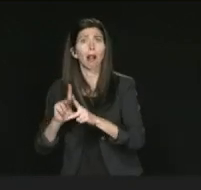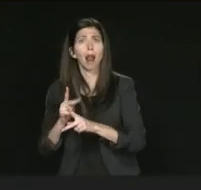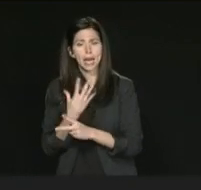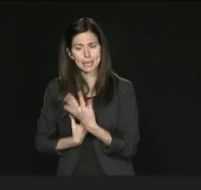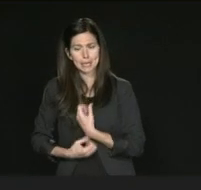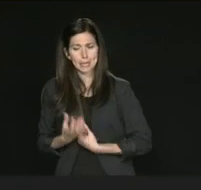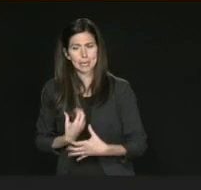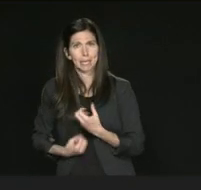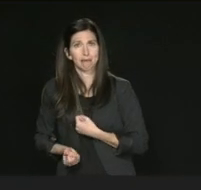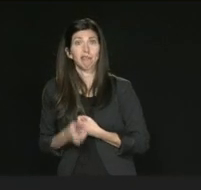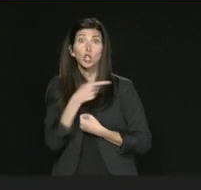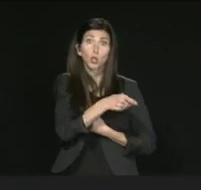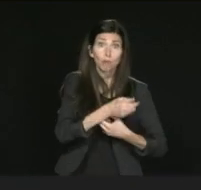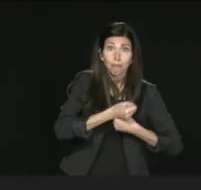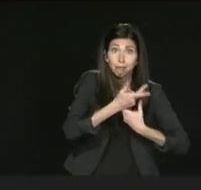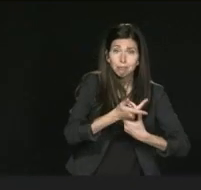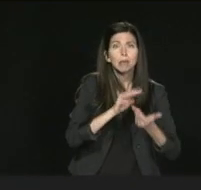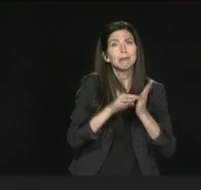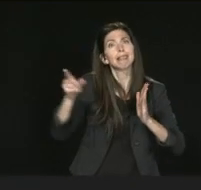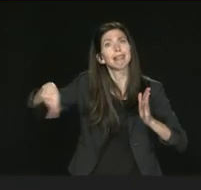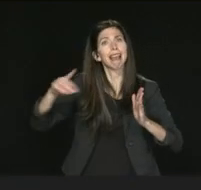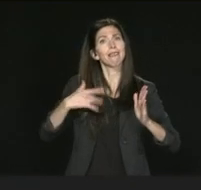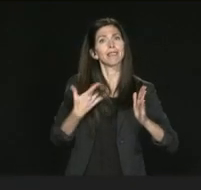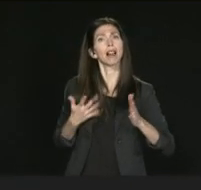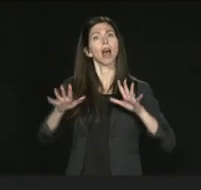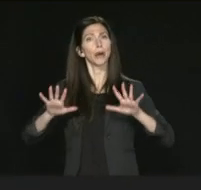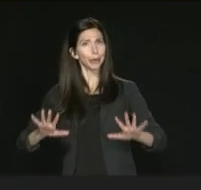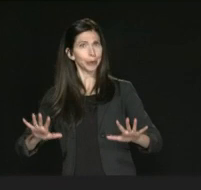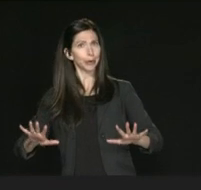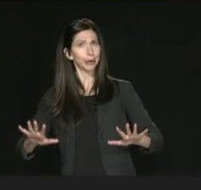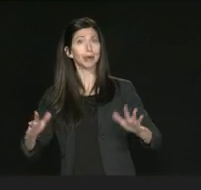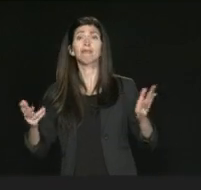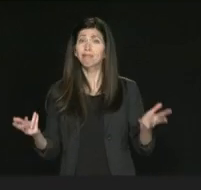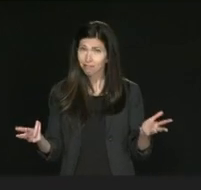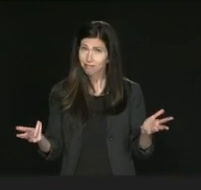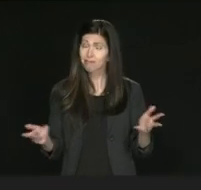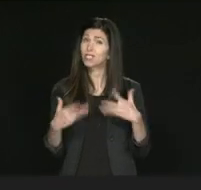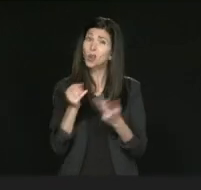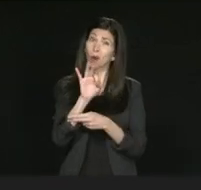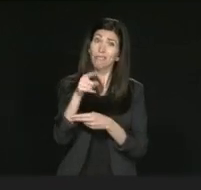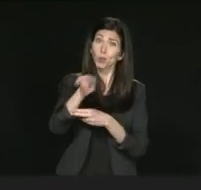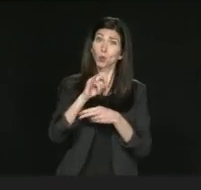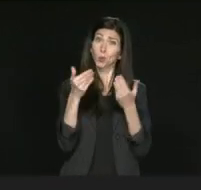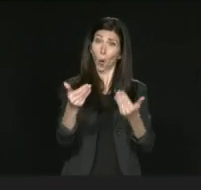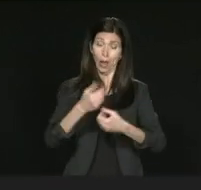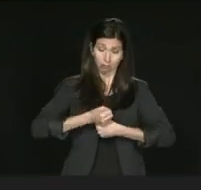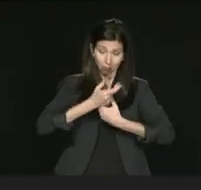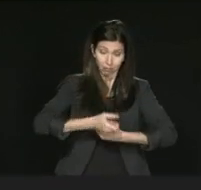but by talking about how you're feeling, you'll find you're not alone. Thank you. Merci.